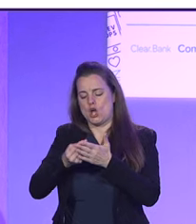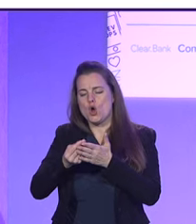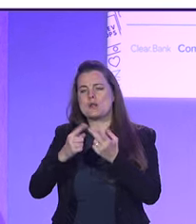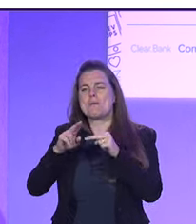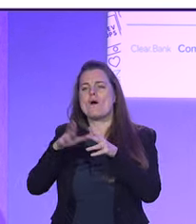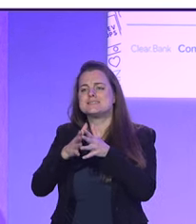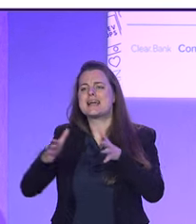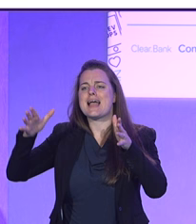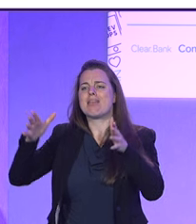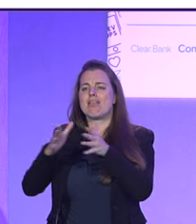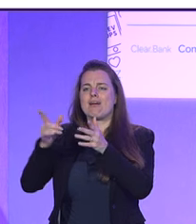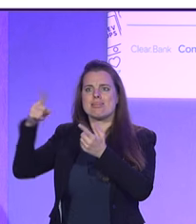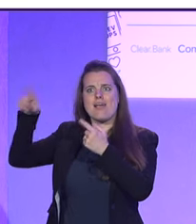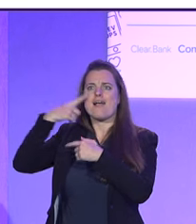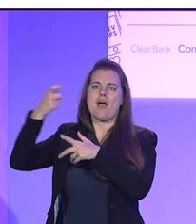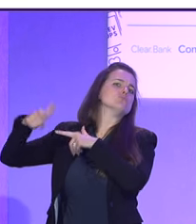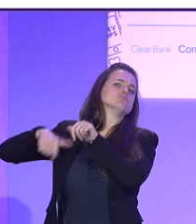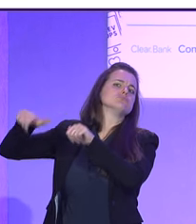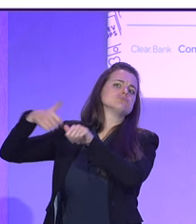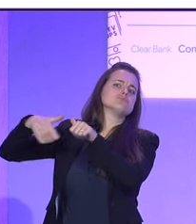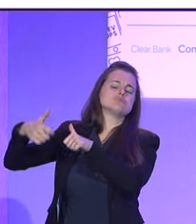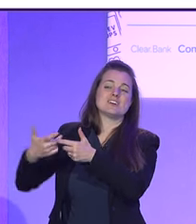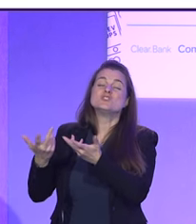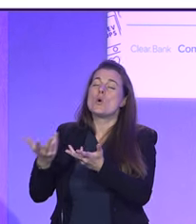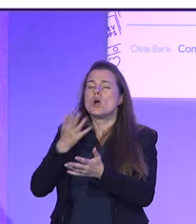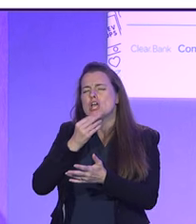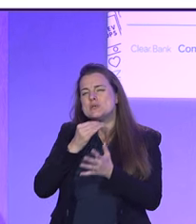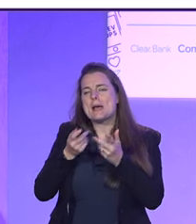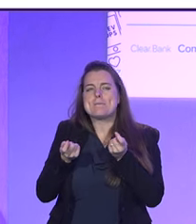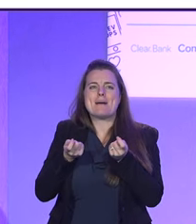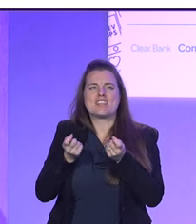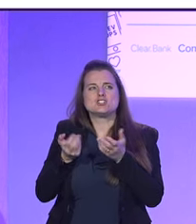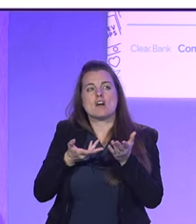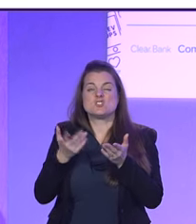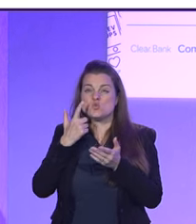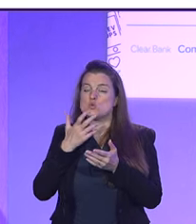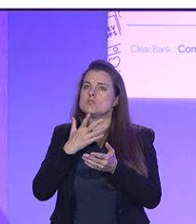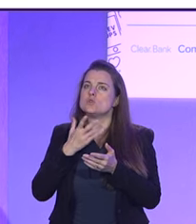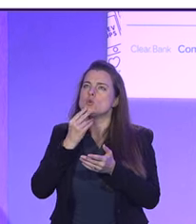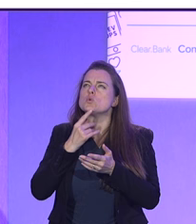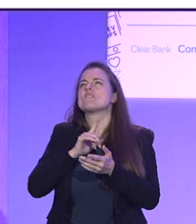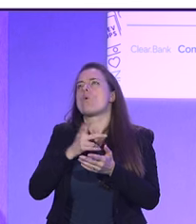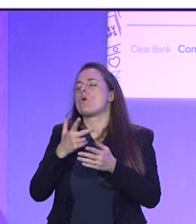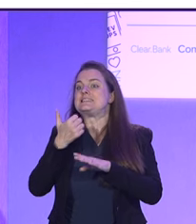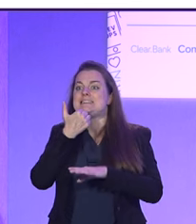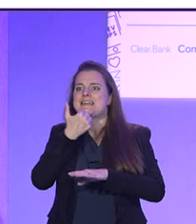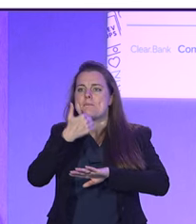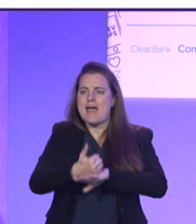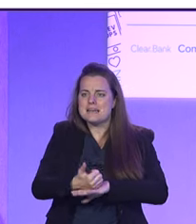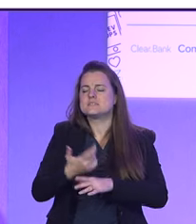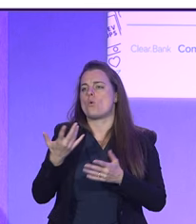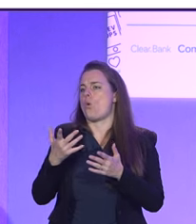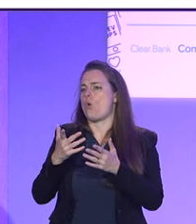scale. You will typically use managed services for databases, for a Kubernetes